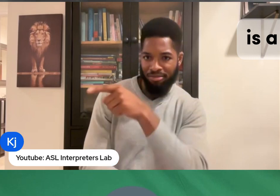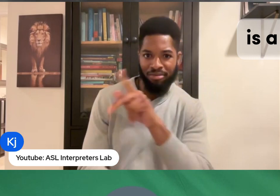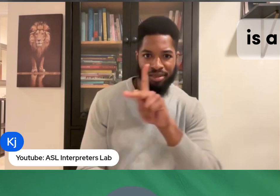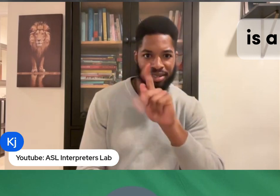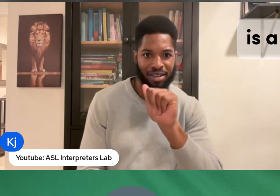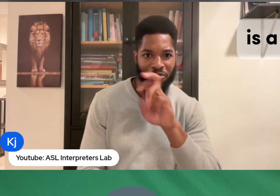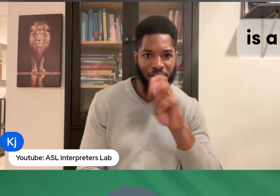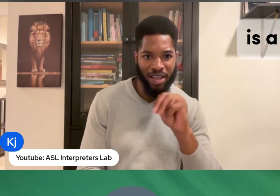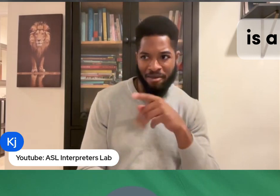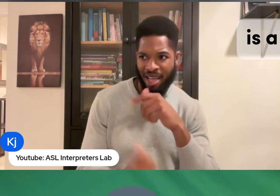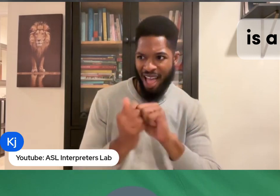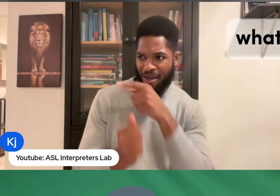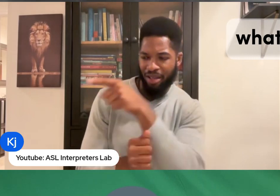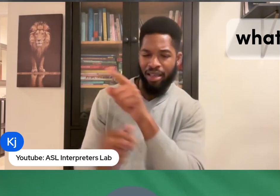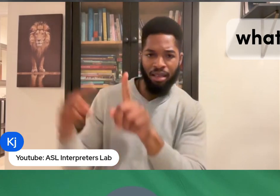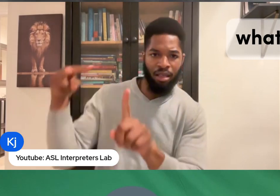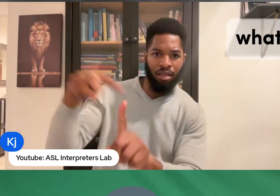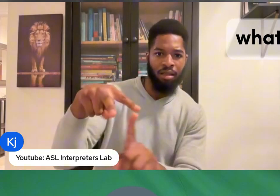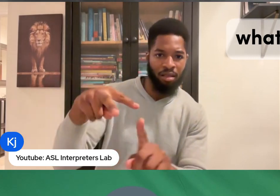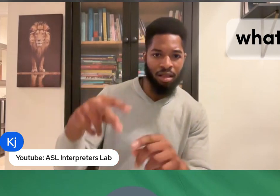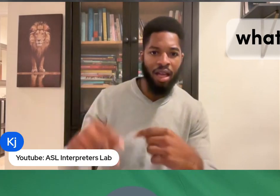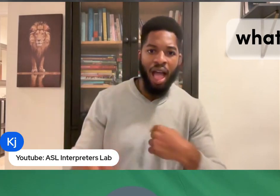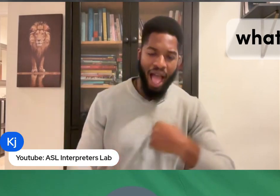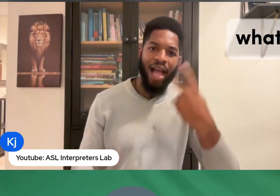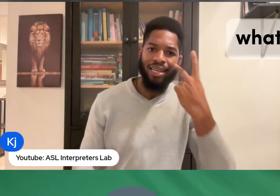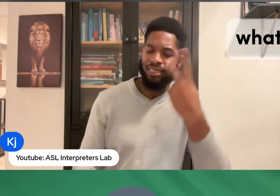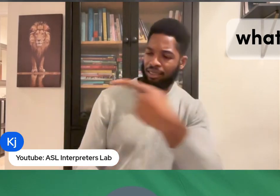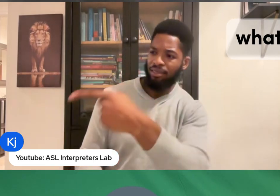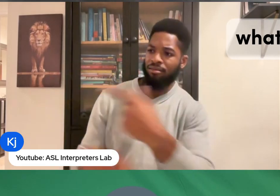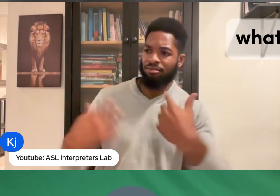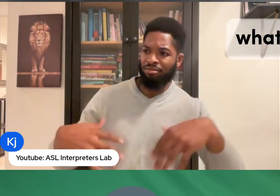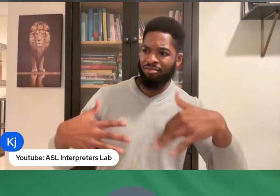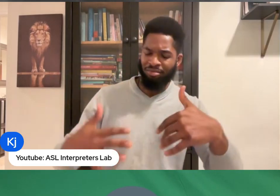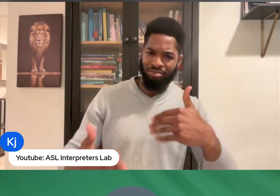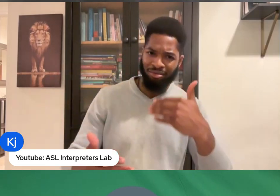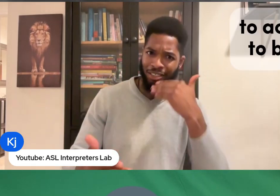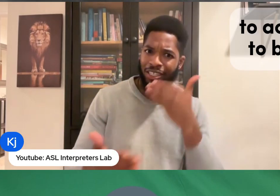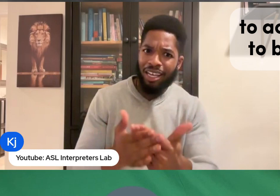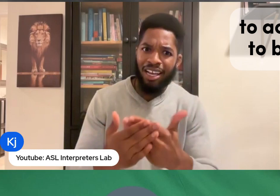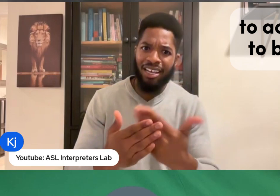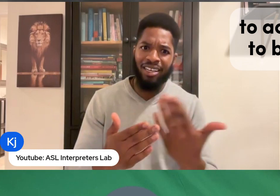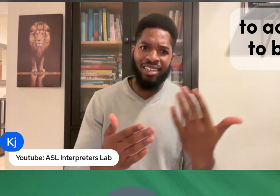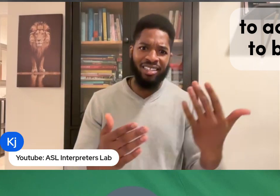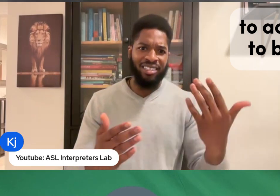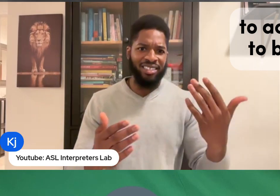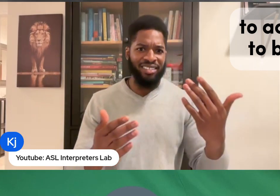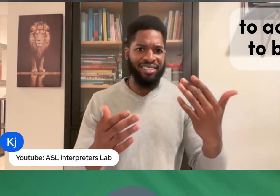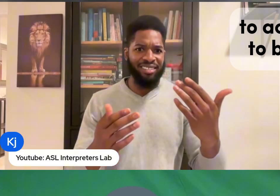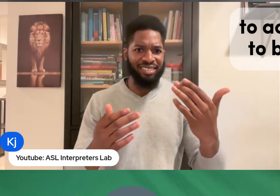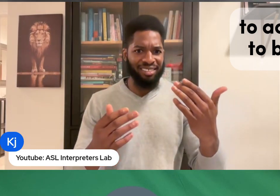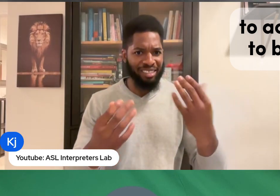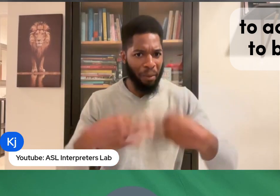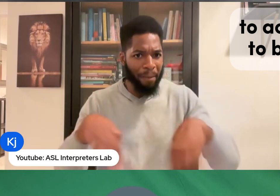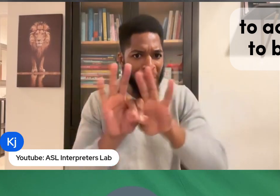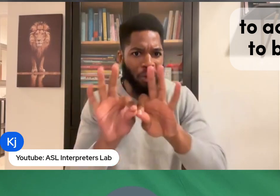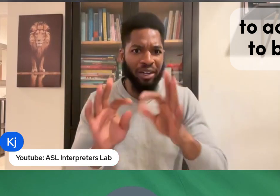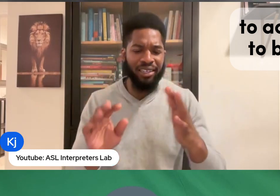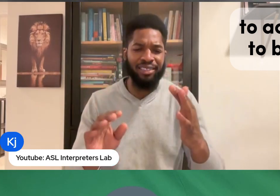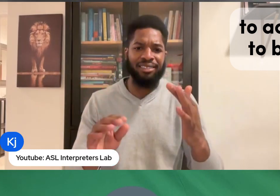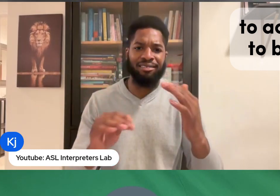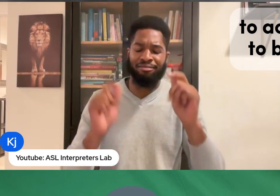is a benefit. It's enlightening, but you have to be willing to accept it, and you really have to